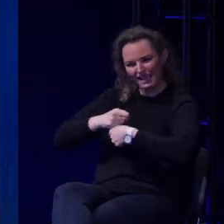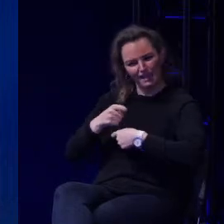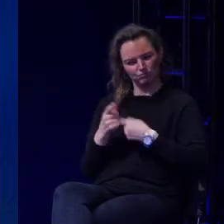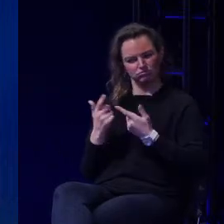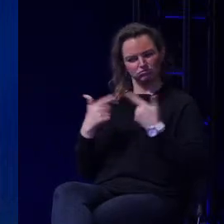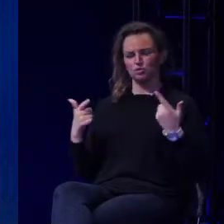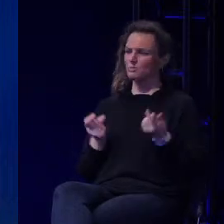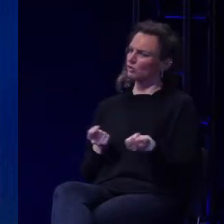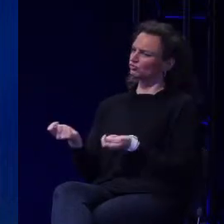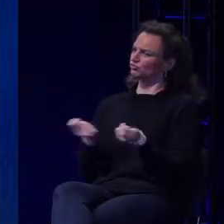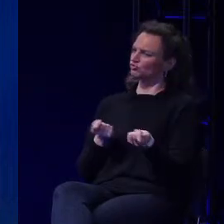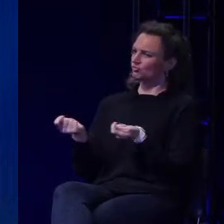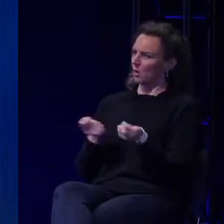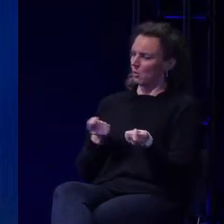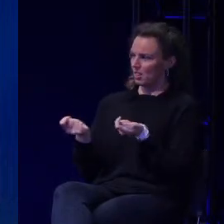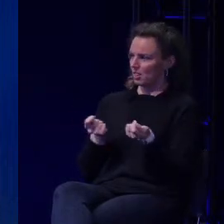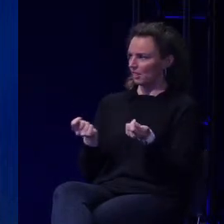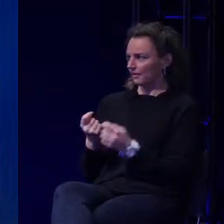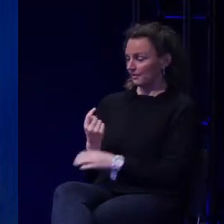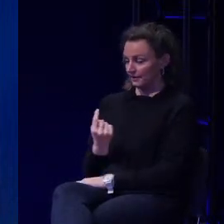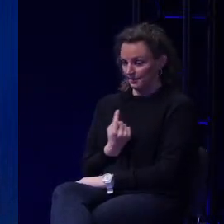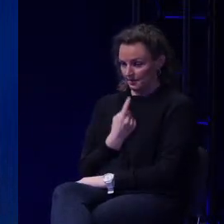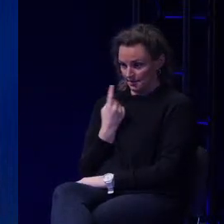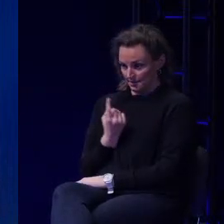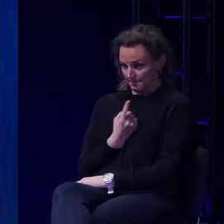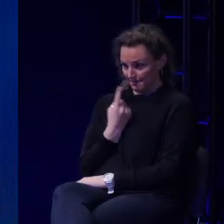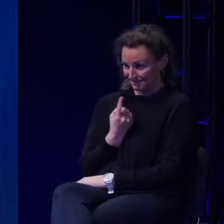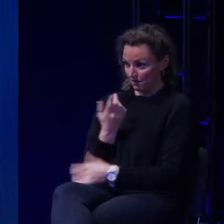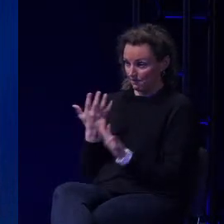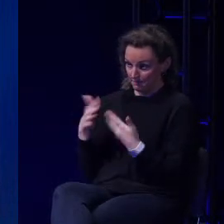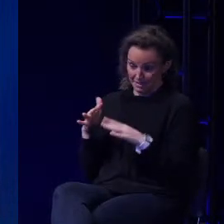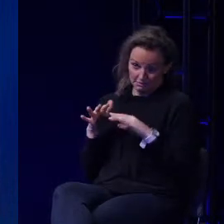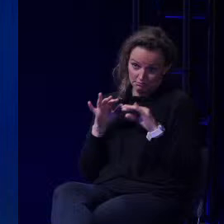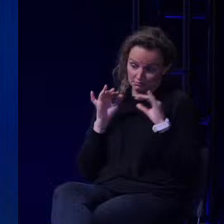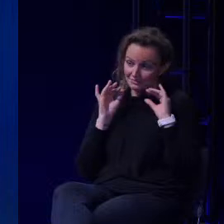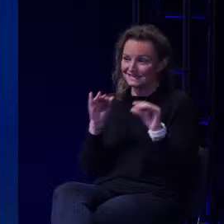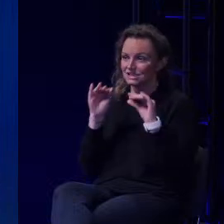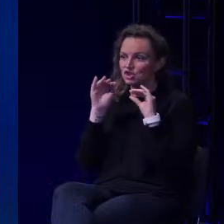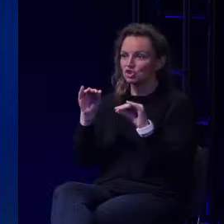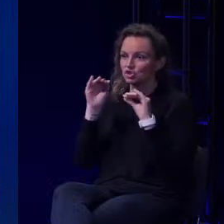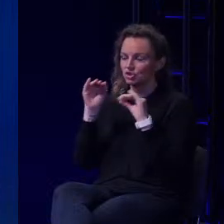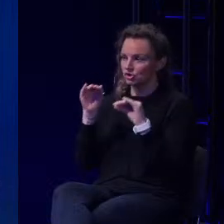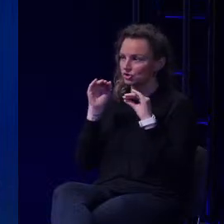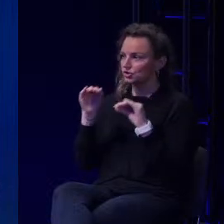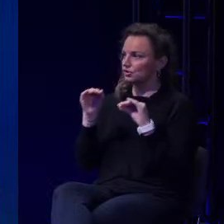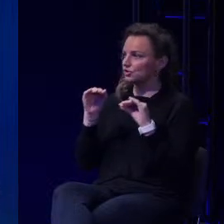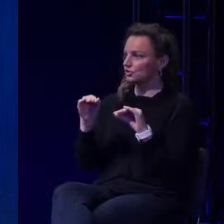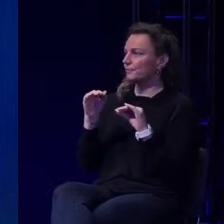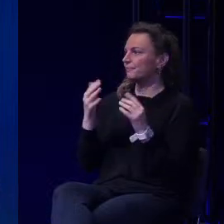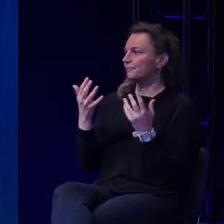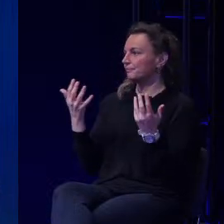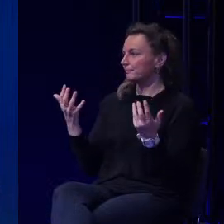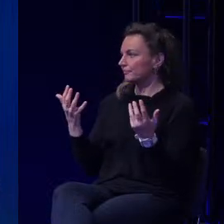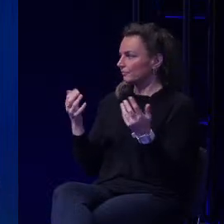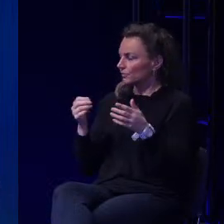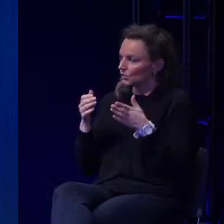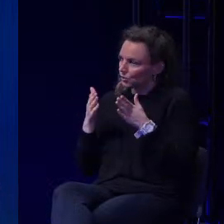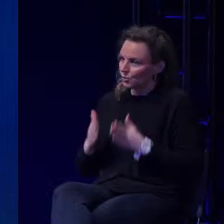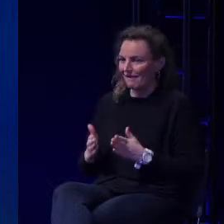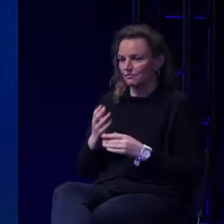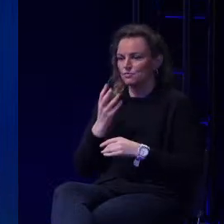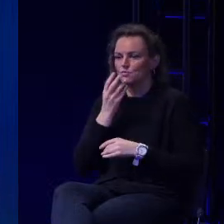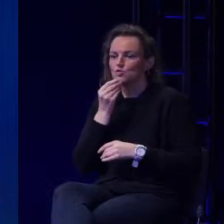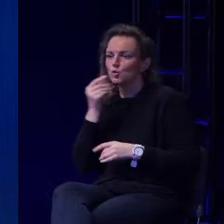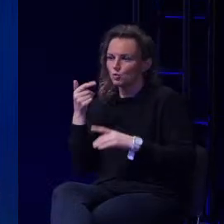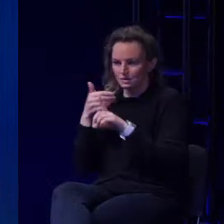You know? And if I'm teaching, I want to teach use the serendipity. Be